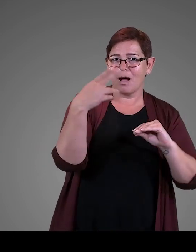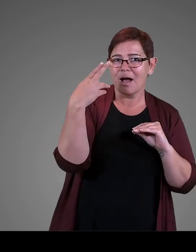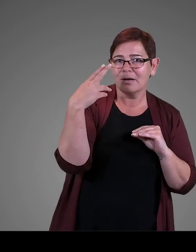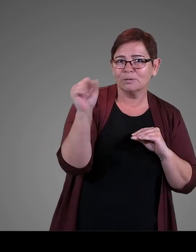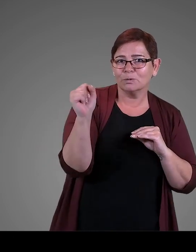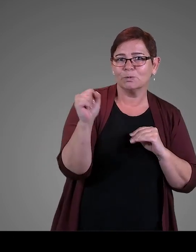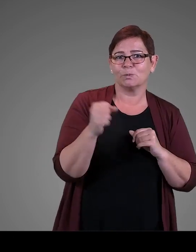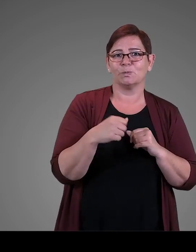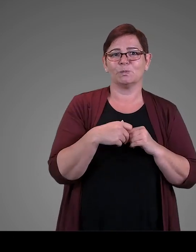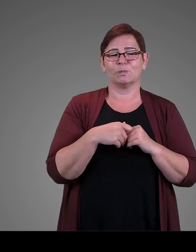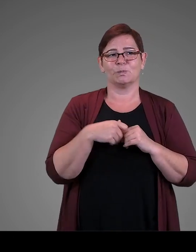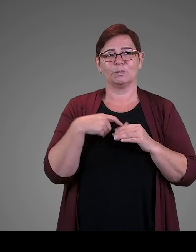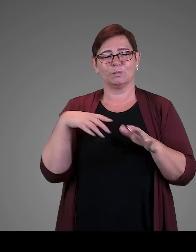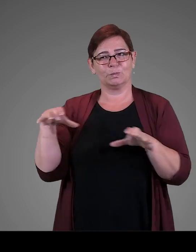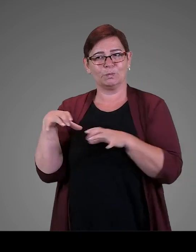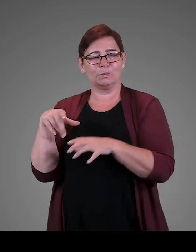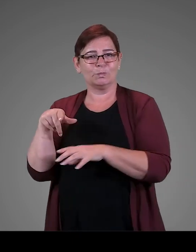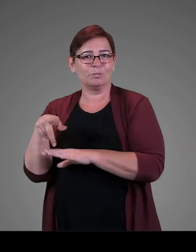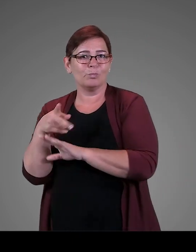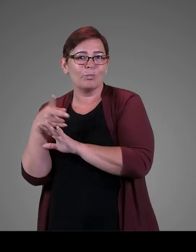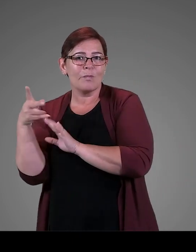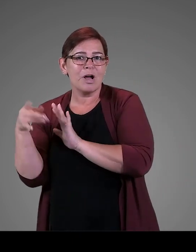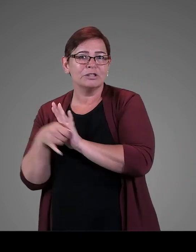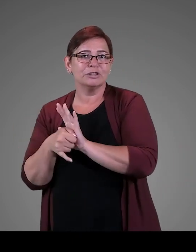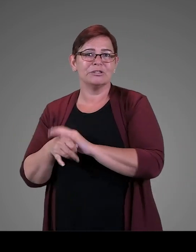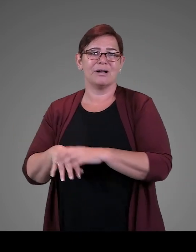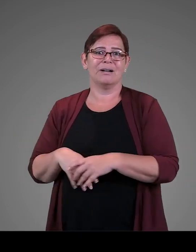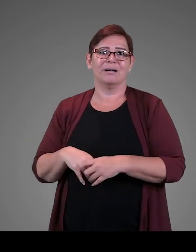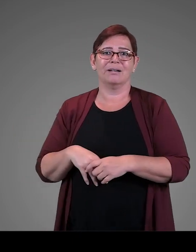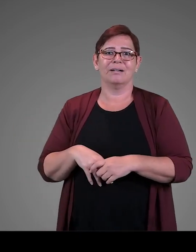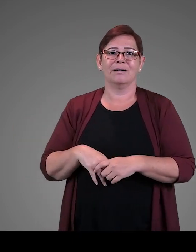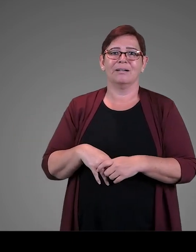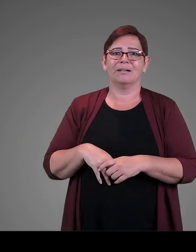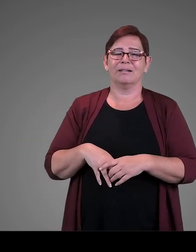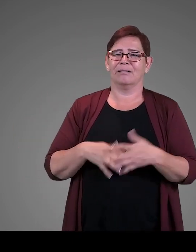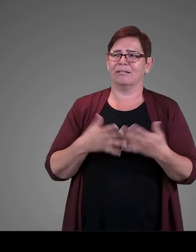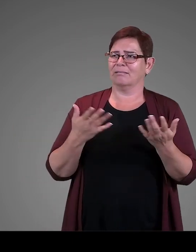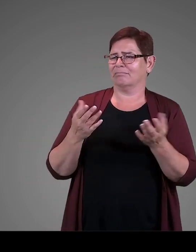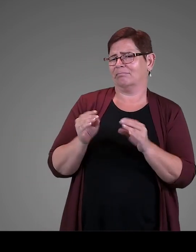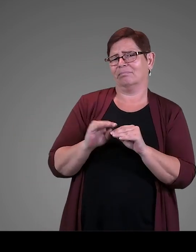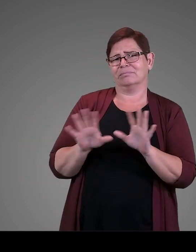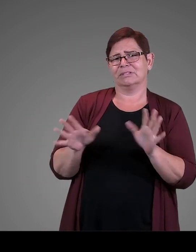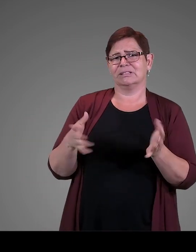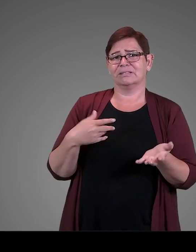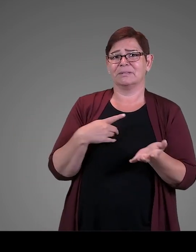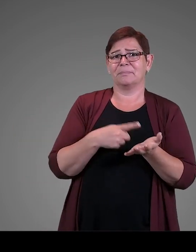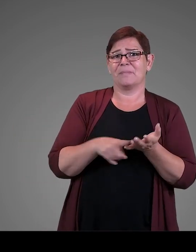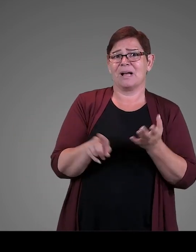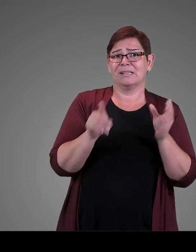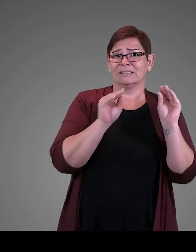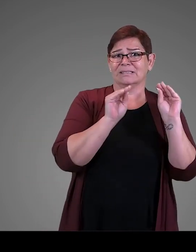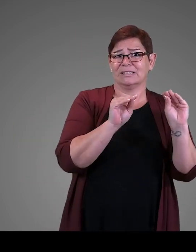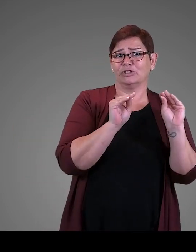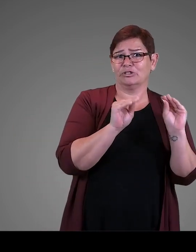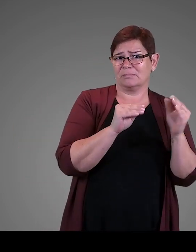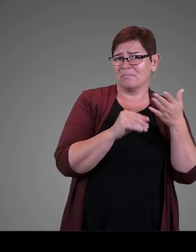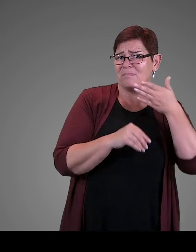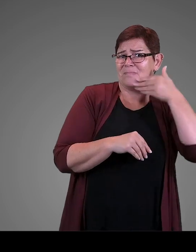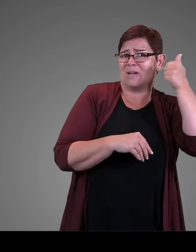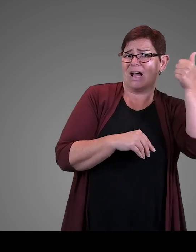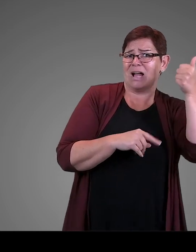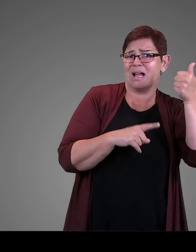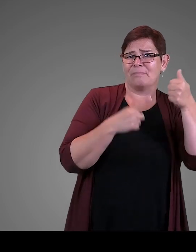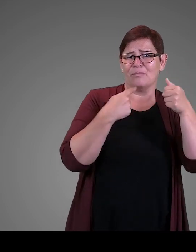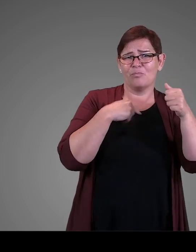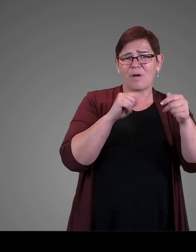project. And obviously the pay for teaching is better, but I'm trying to figure out how I can actually make